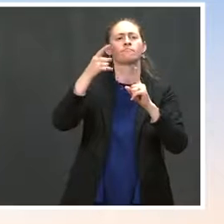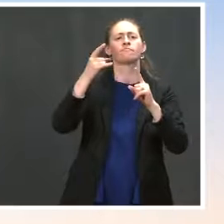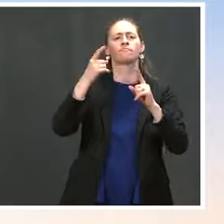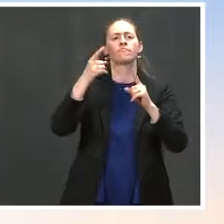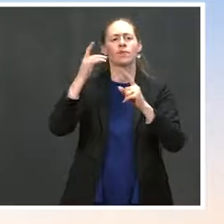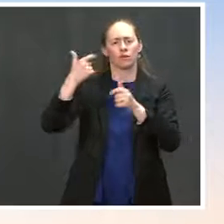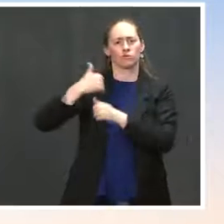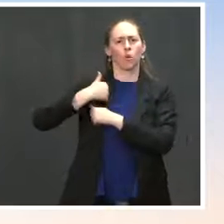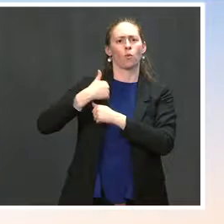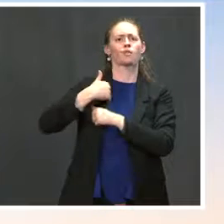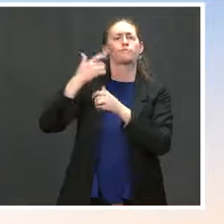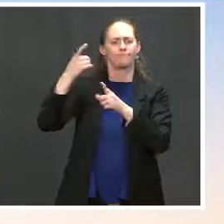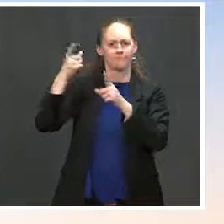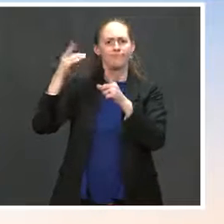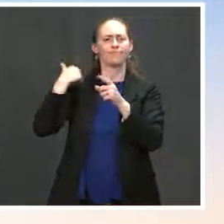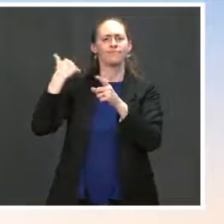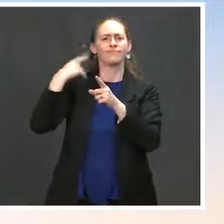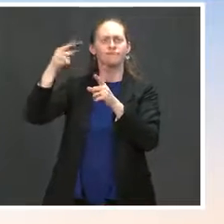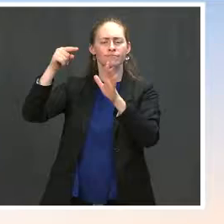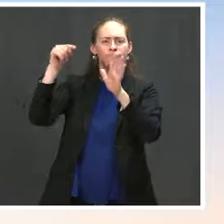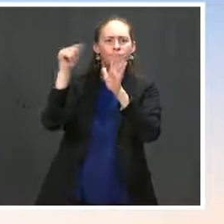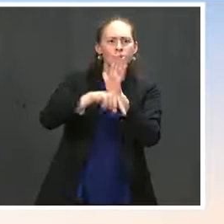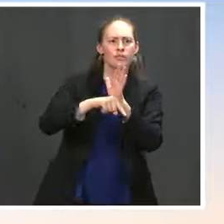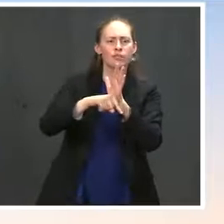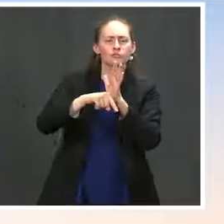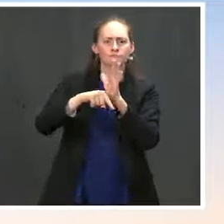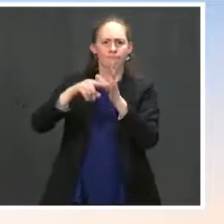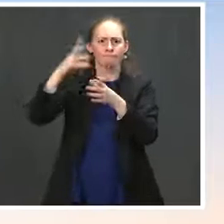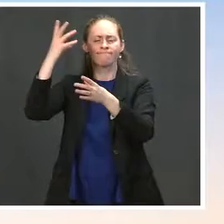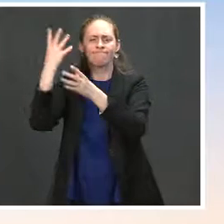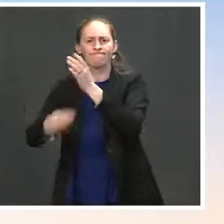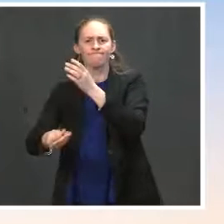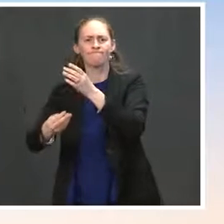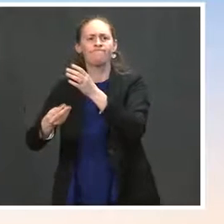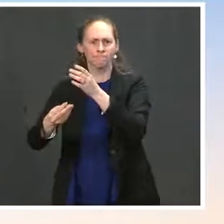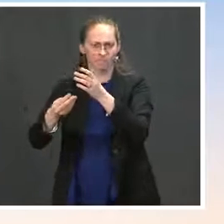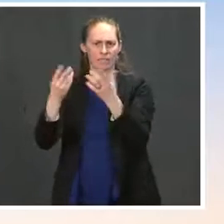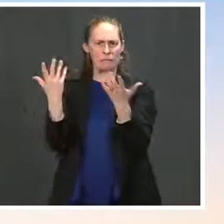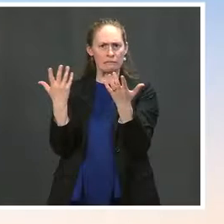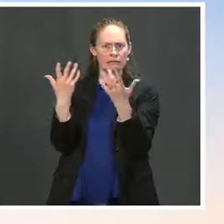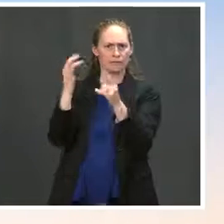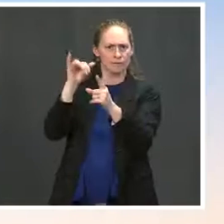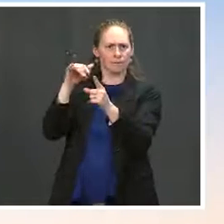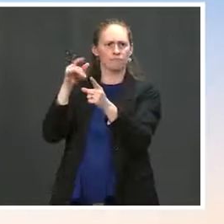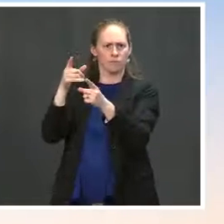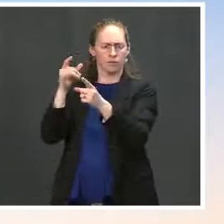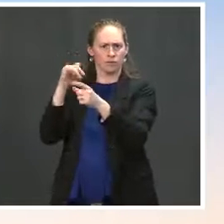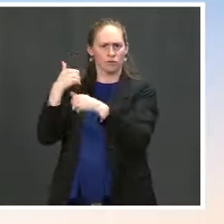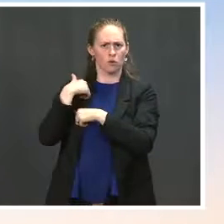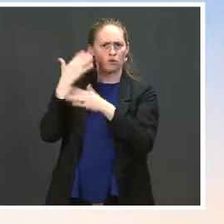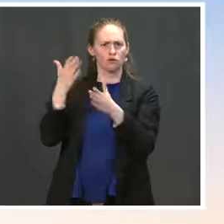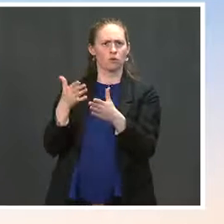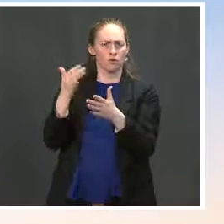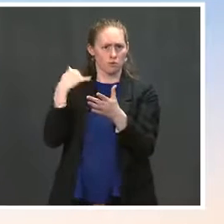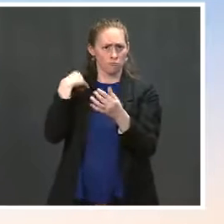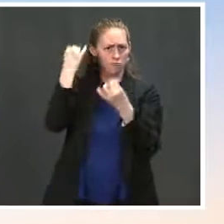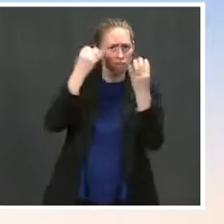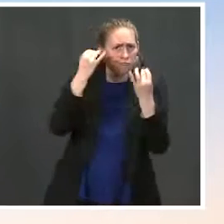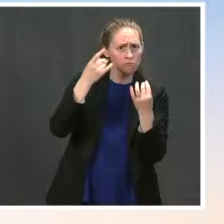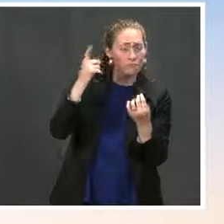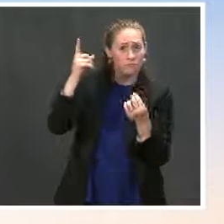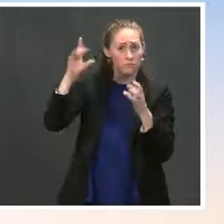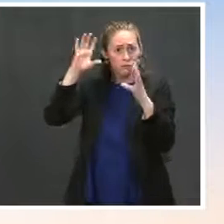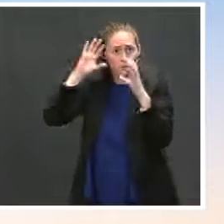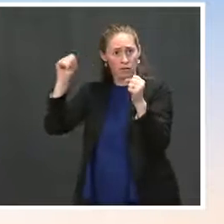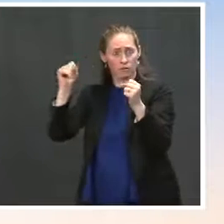Vanessa Guillen of Fort Hood, Texas. The family is still asking. They held a press conference today asking this Biden administration for justice.